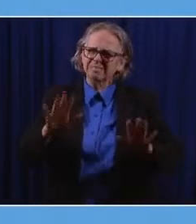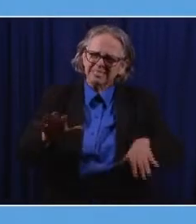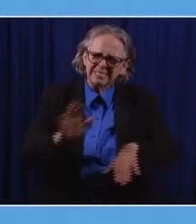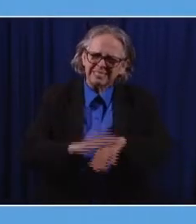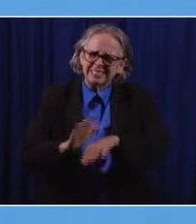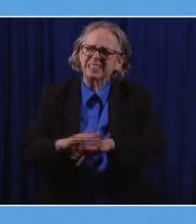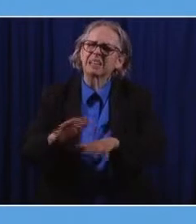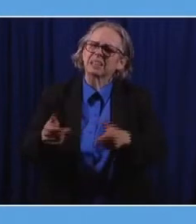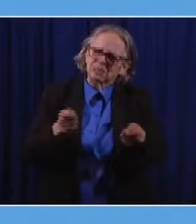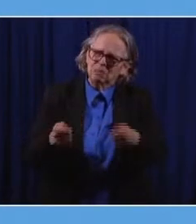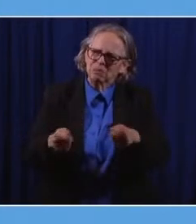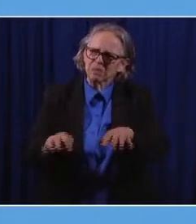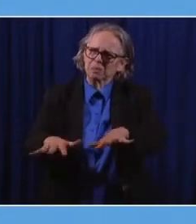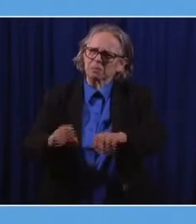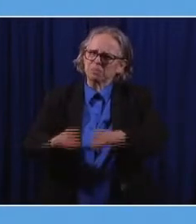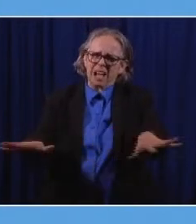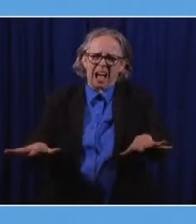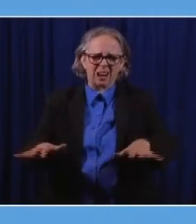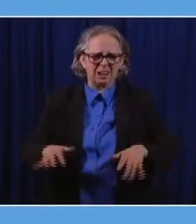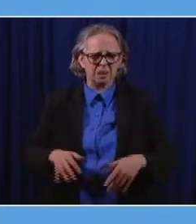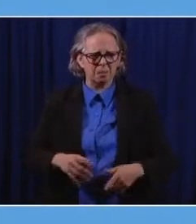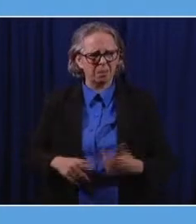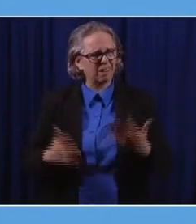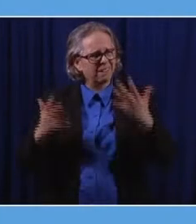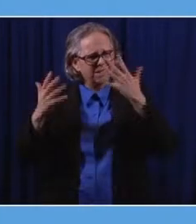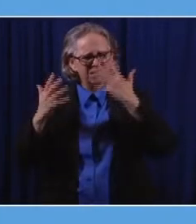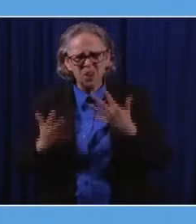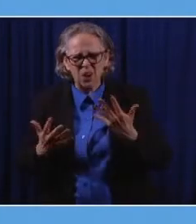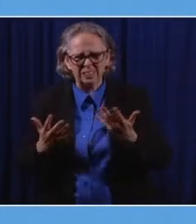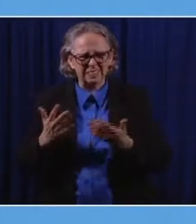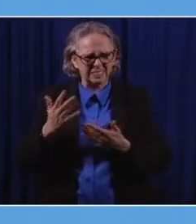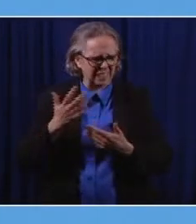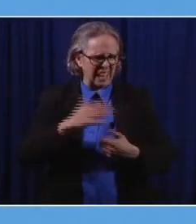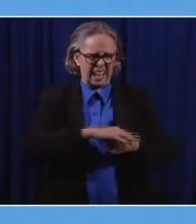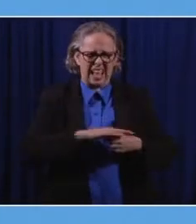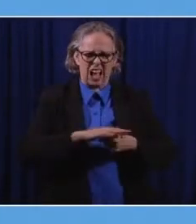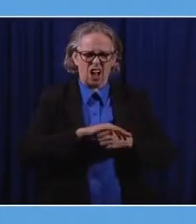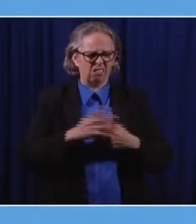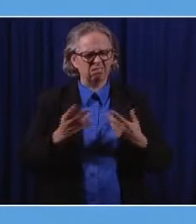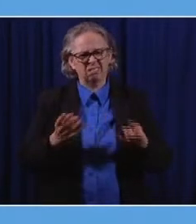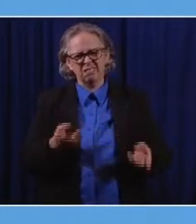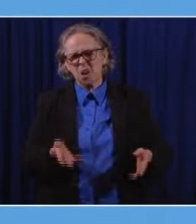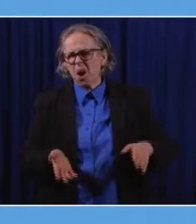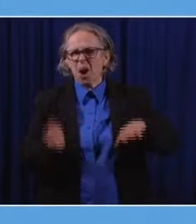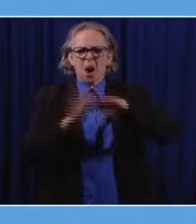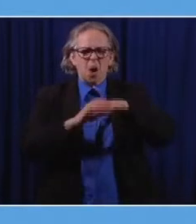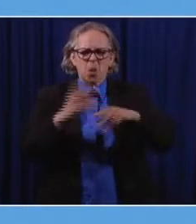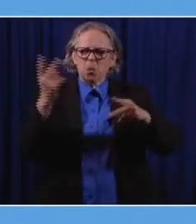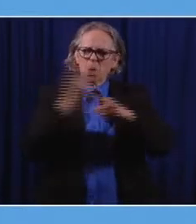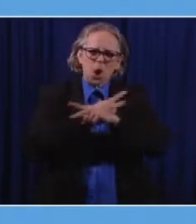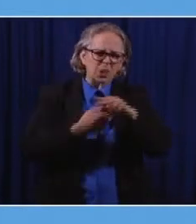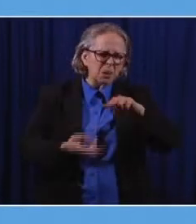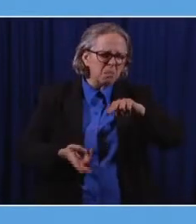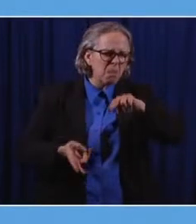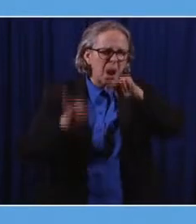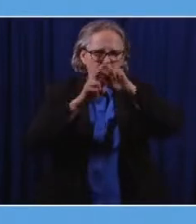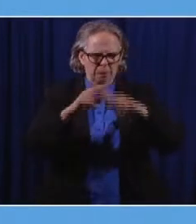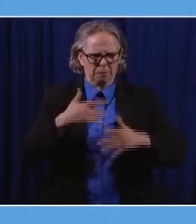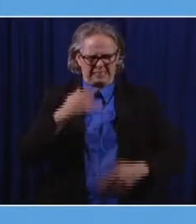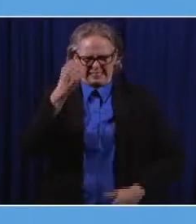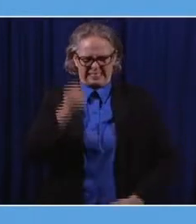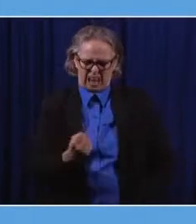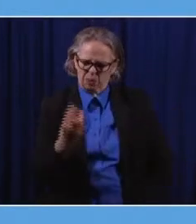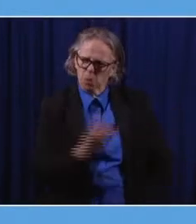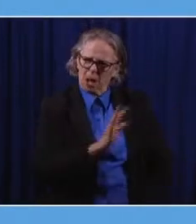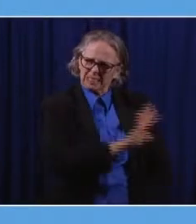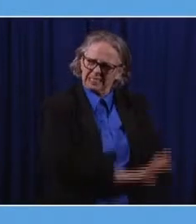check, unfortunately, we're seeing a rebound in some areas of the state. Southwest Ohio, we're seeing a couple more counties go